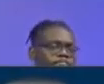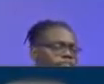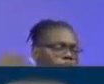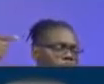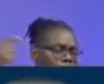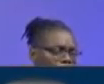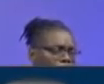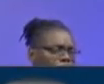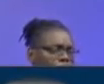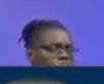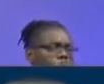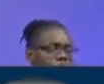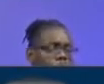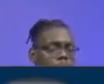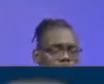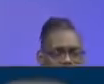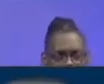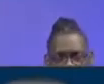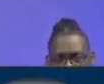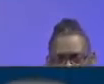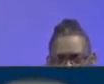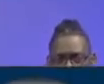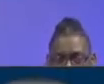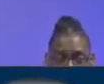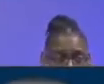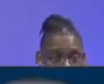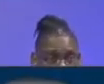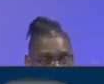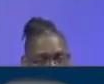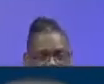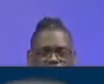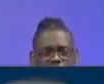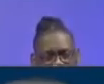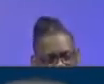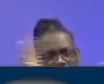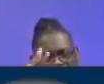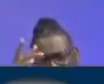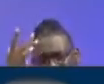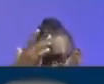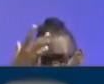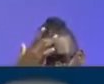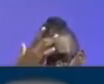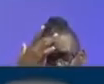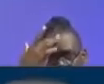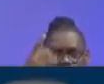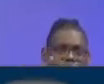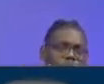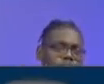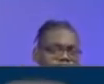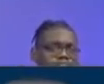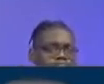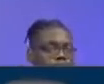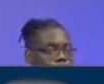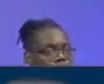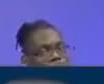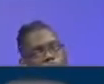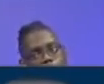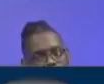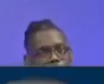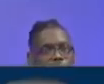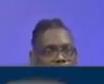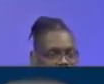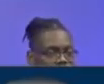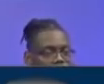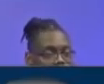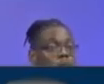continue to see severely and critically ill patients presenting often too late for effective treatment at our accident